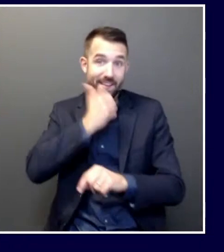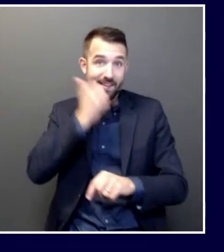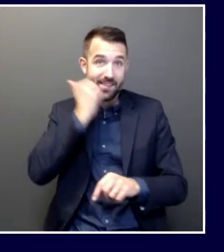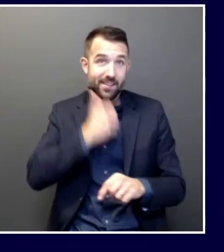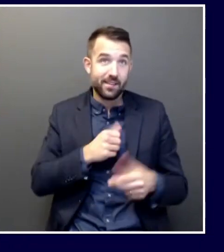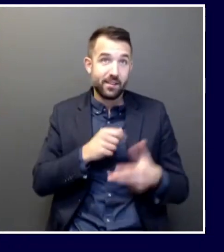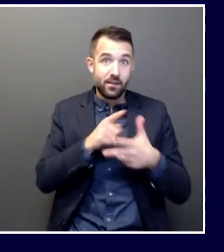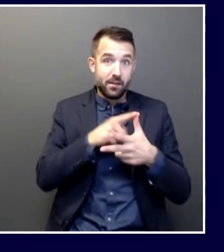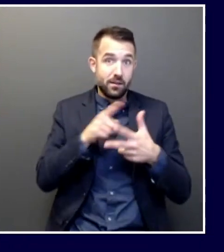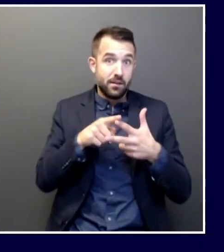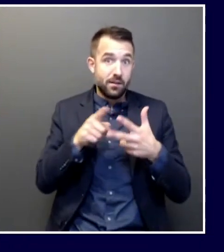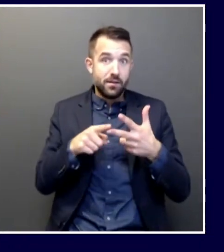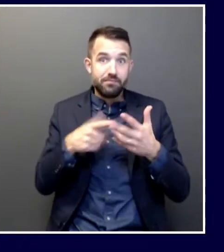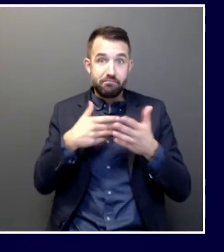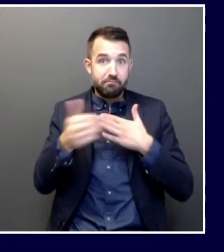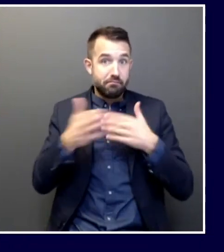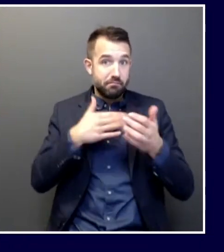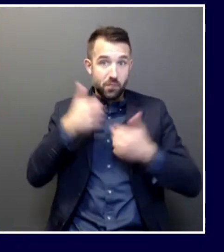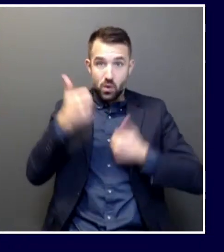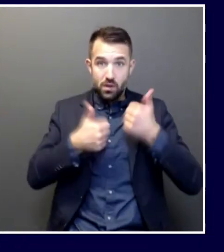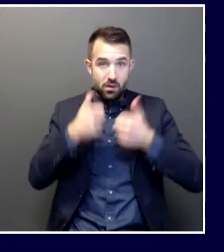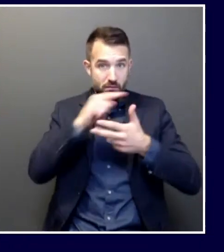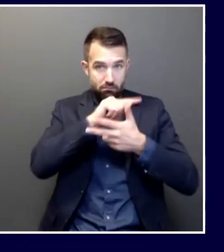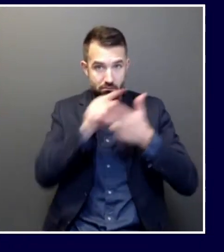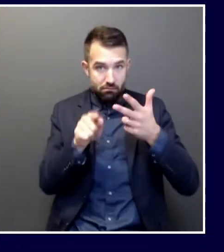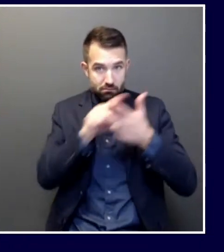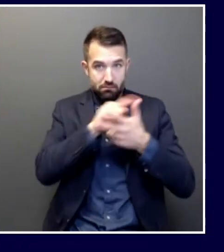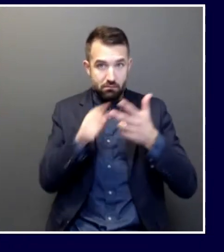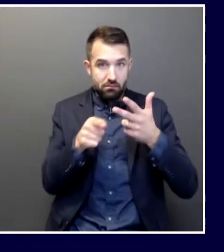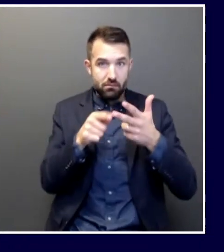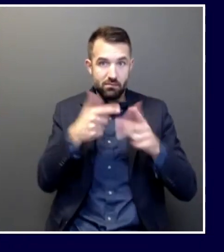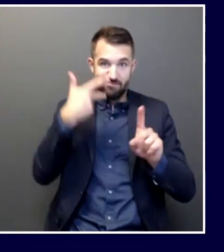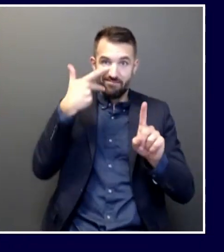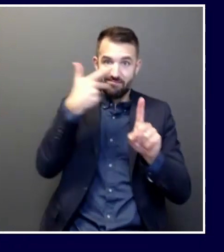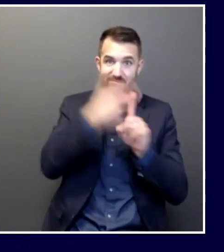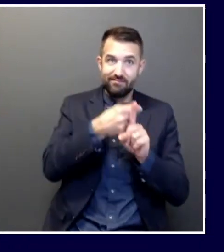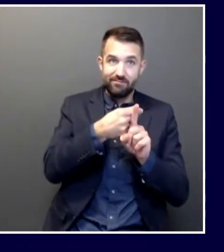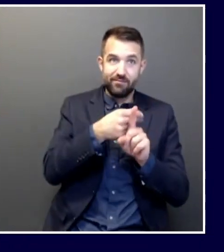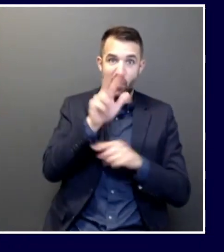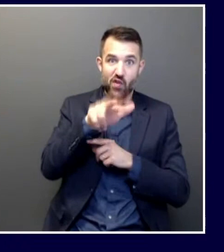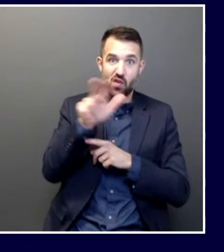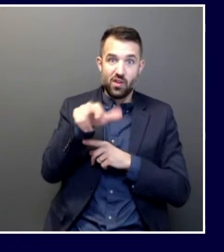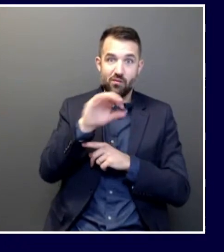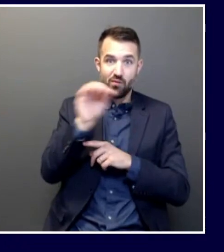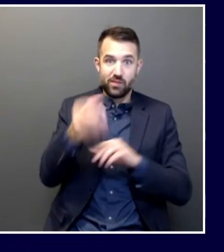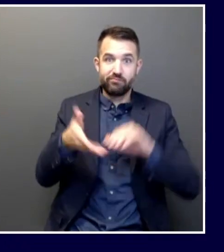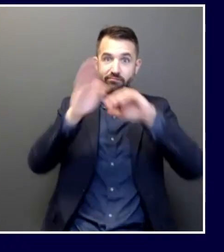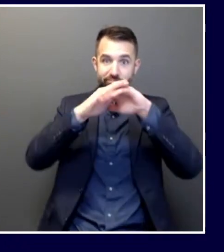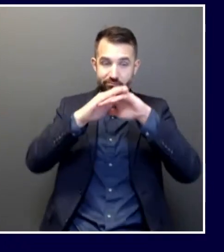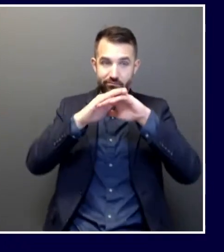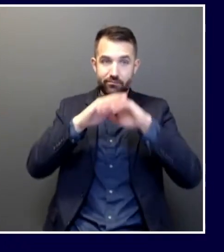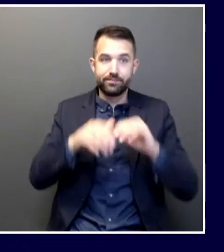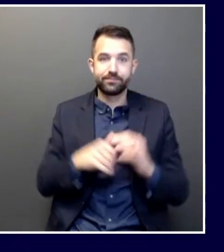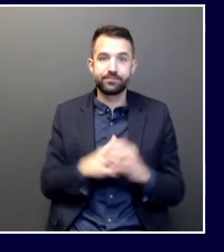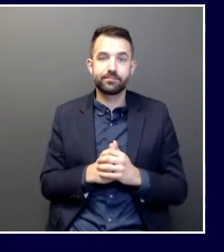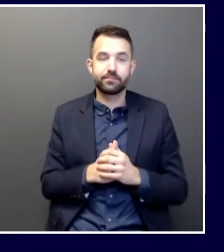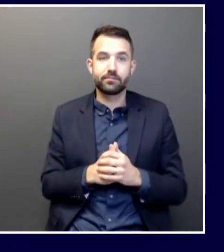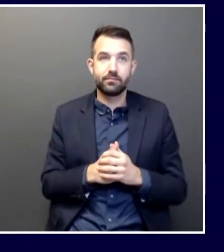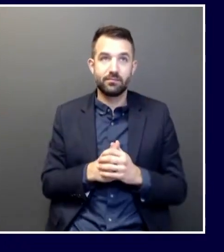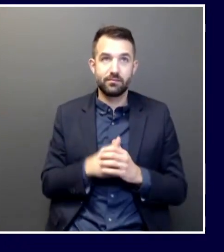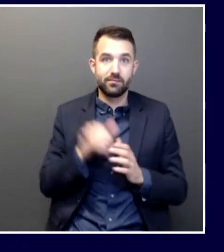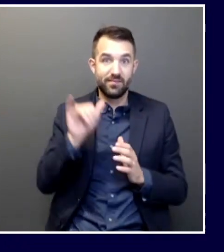It's just aggregate number of shots per day. And you're right, just over today compared to 7 days ago, that number is